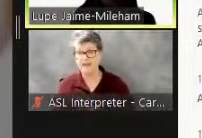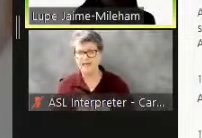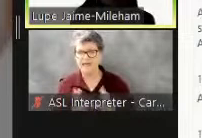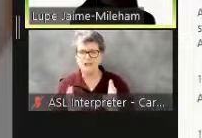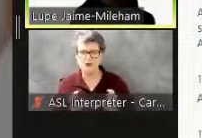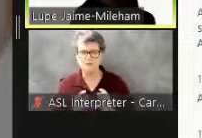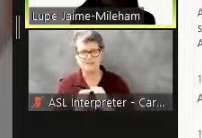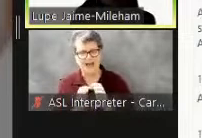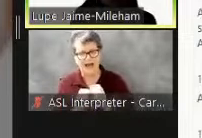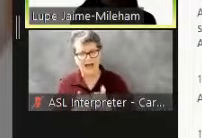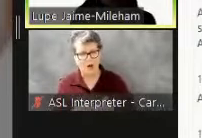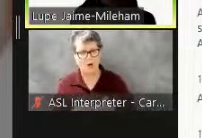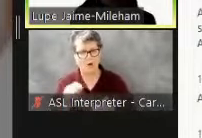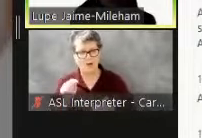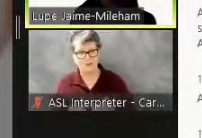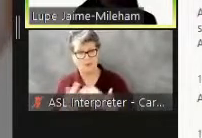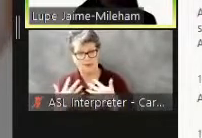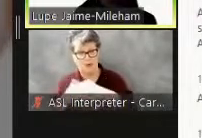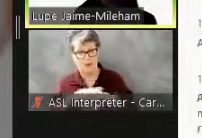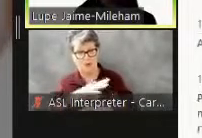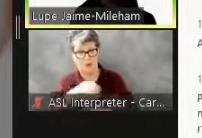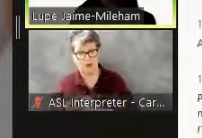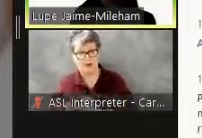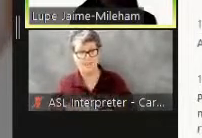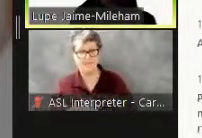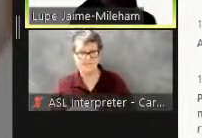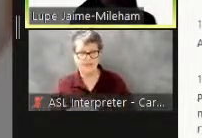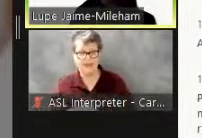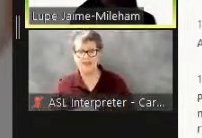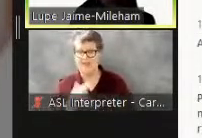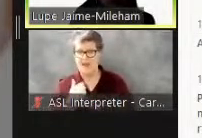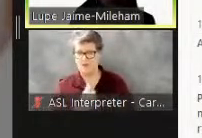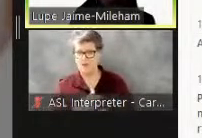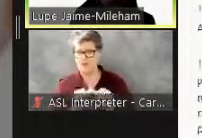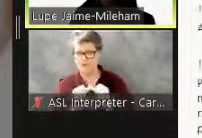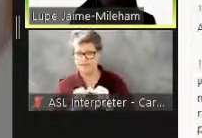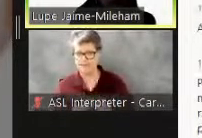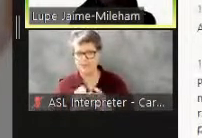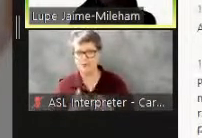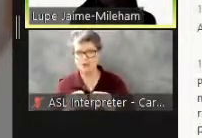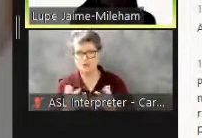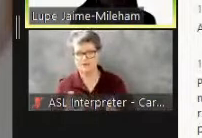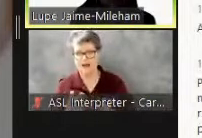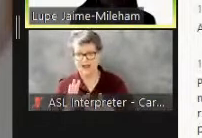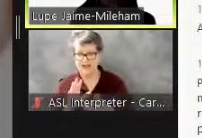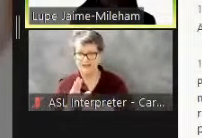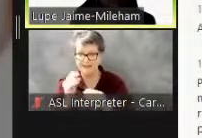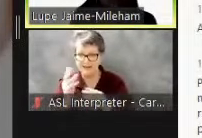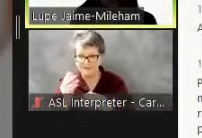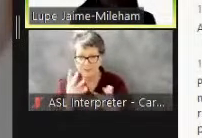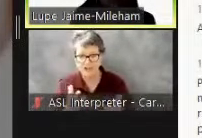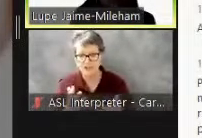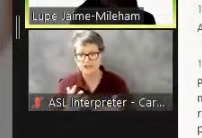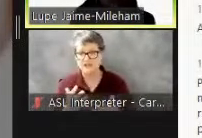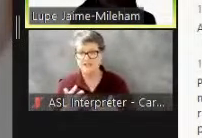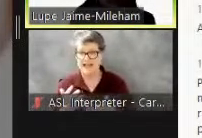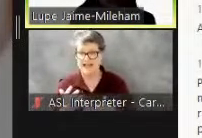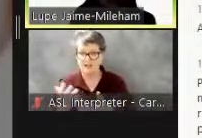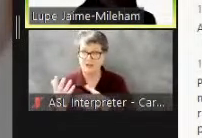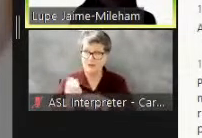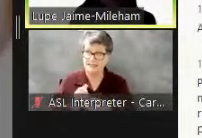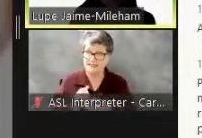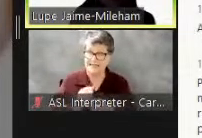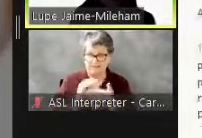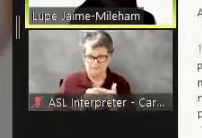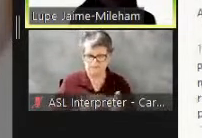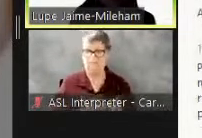it is going to be incorporated, that is something that we will continue to provide update as that is finalized, either